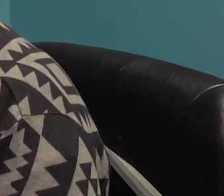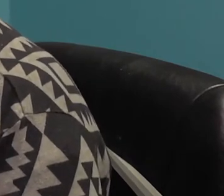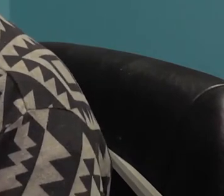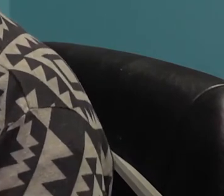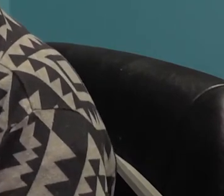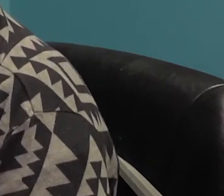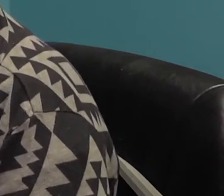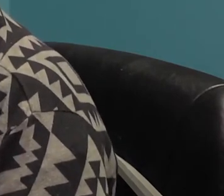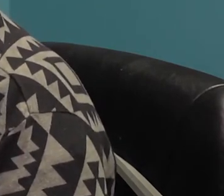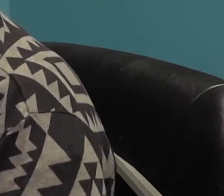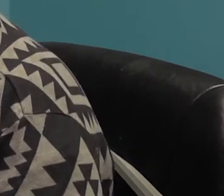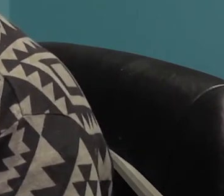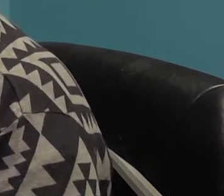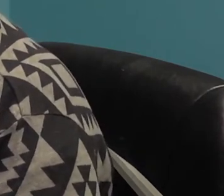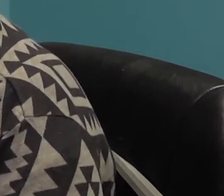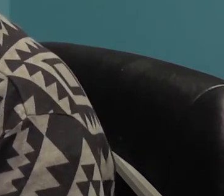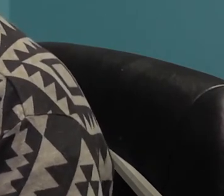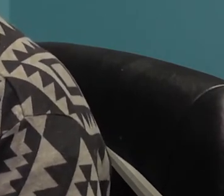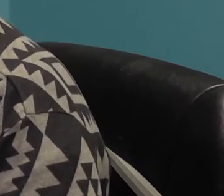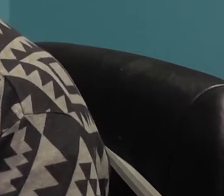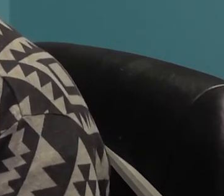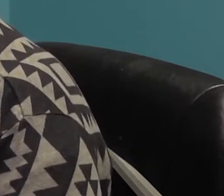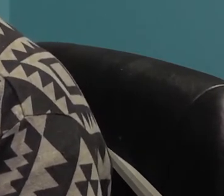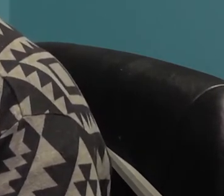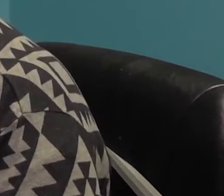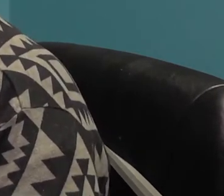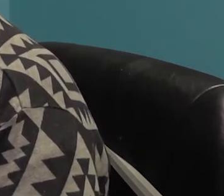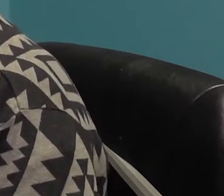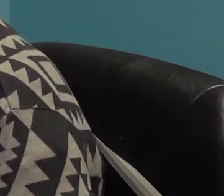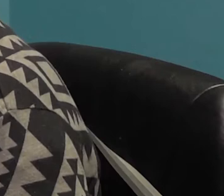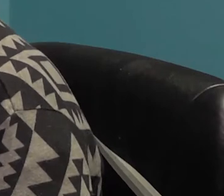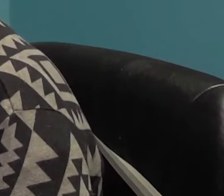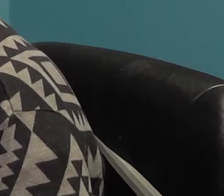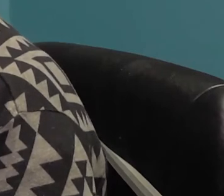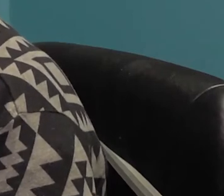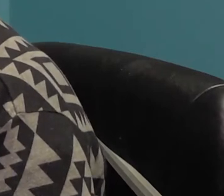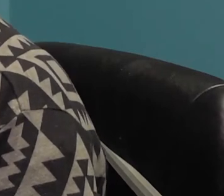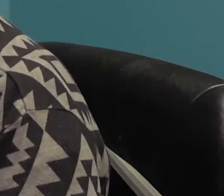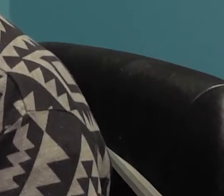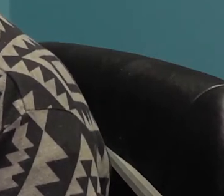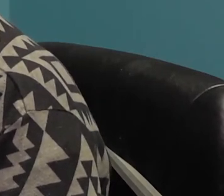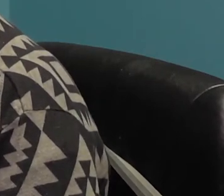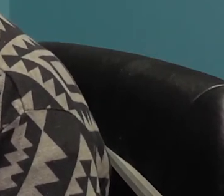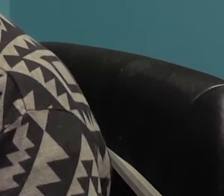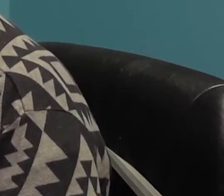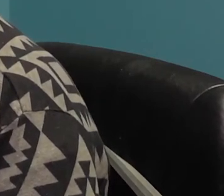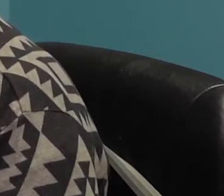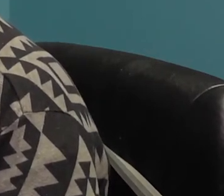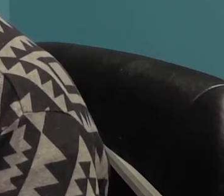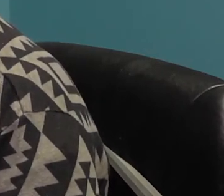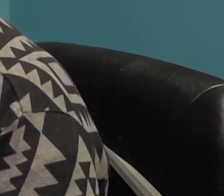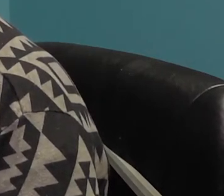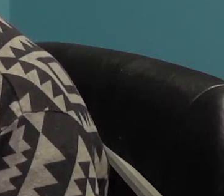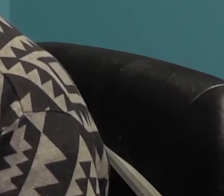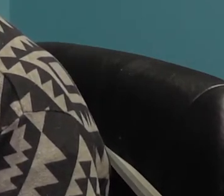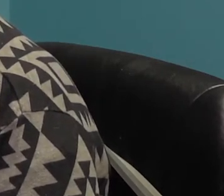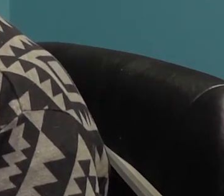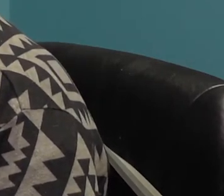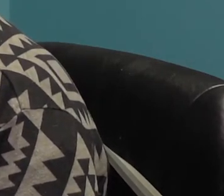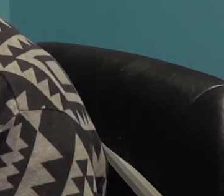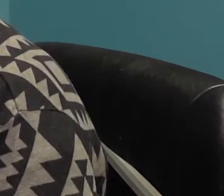Valley. Welcome to our second podcast for WISE, which means the Wellness Initiative for Senior